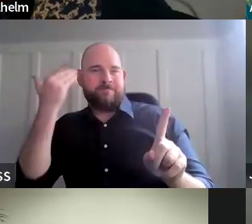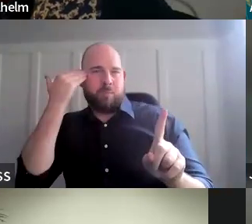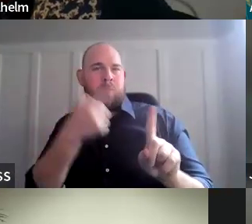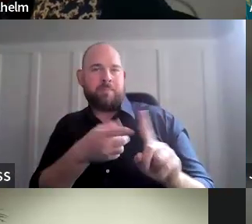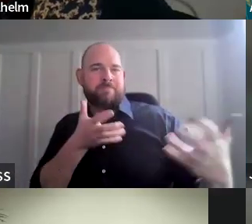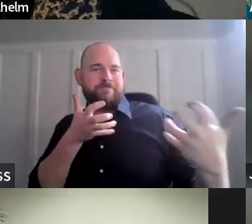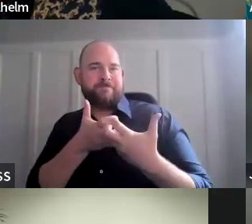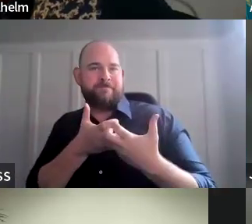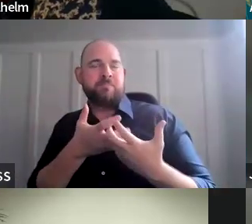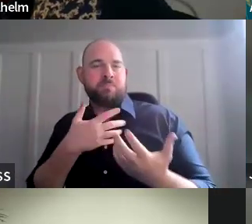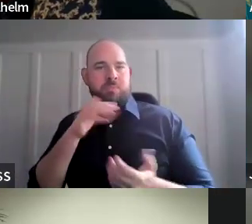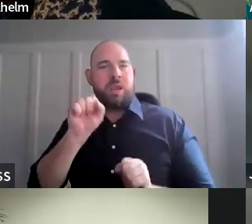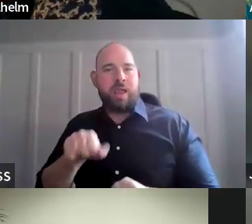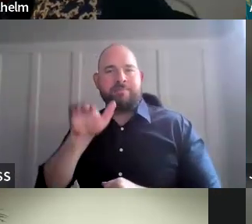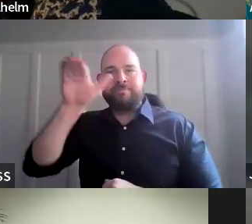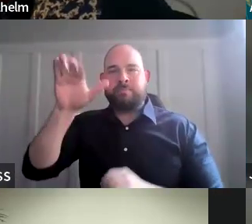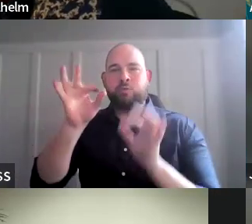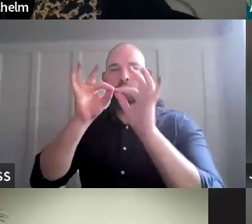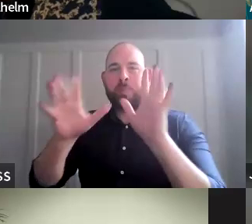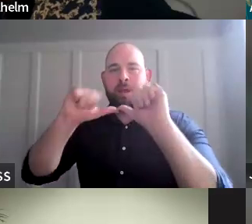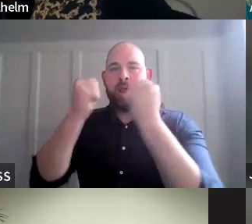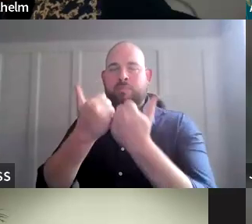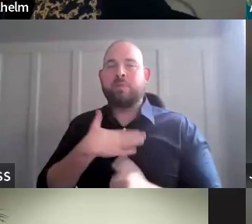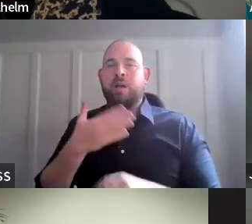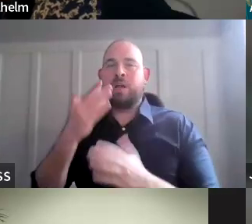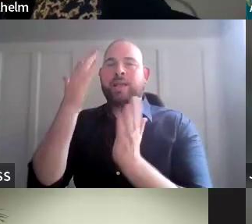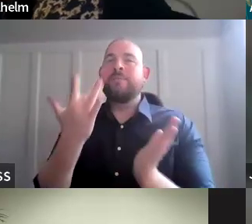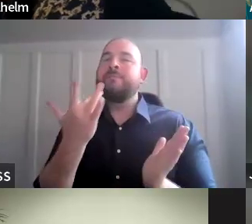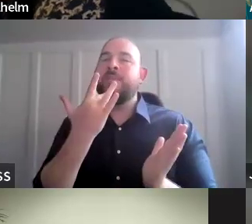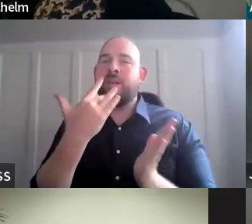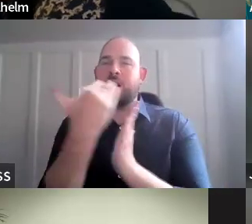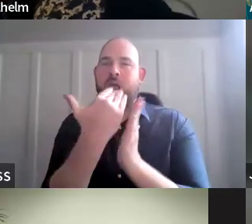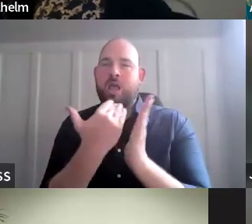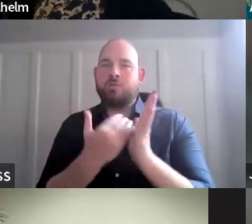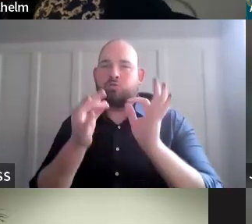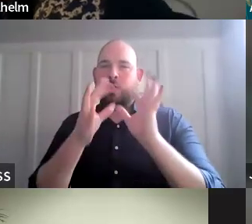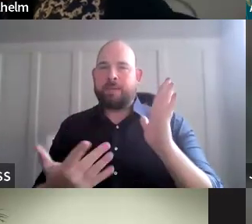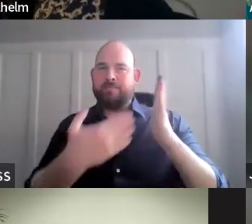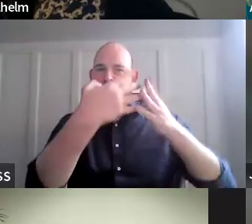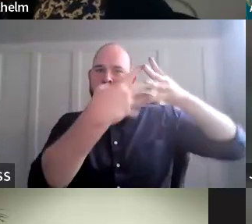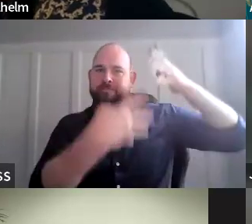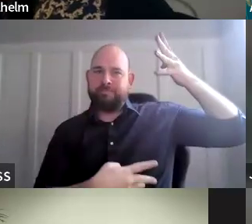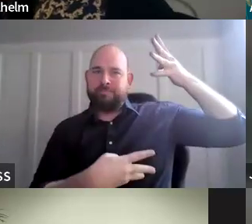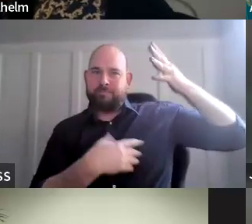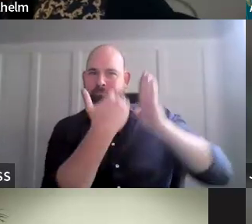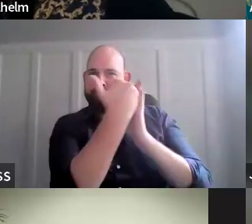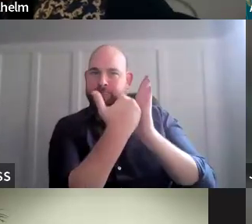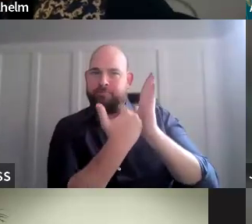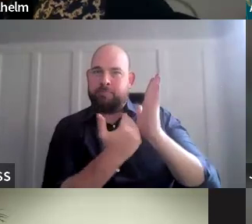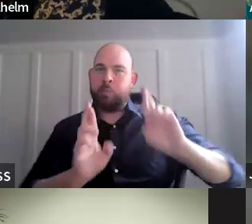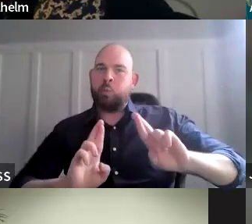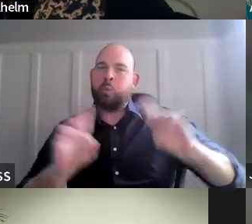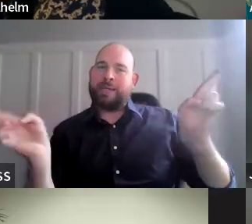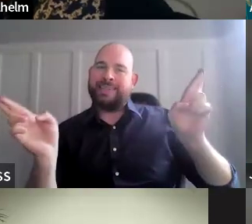So if you know an interpreter is a good match, you can actually talk to the interpreting